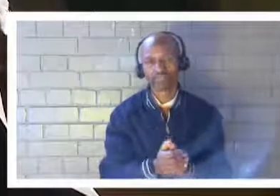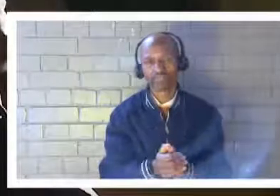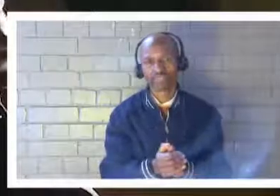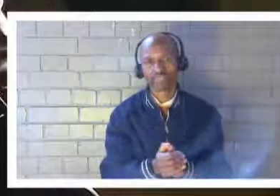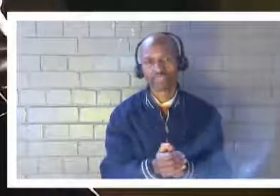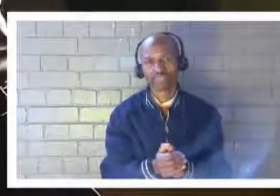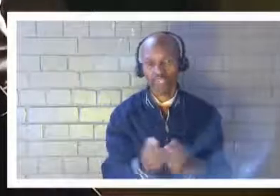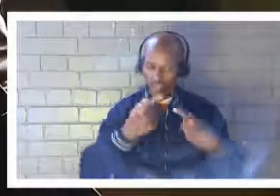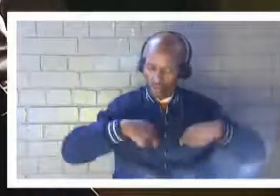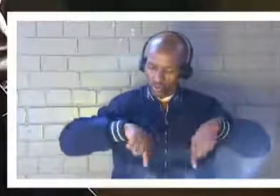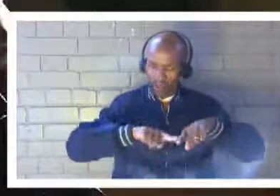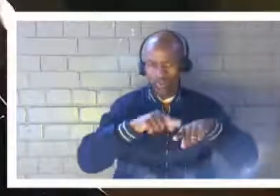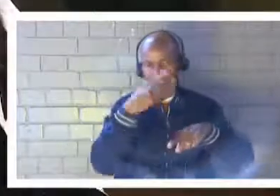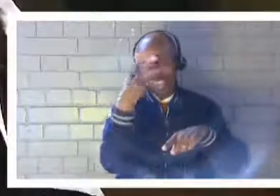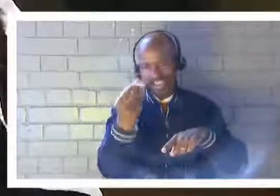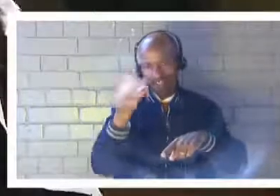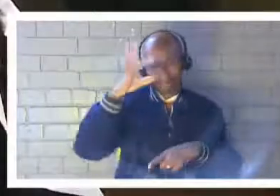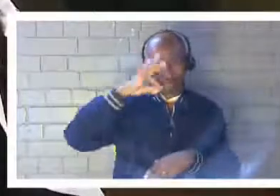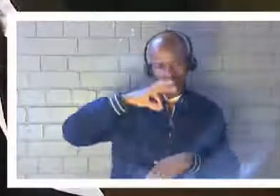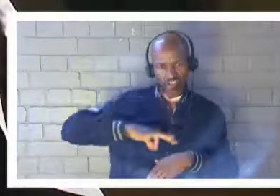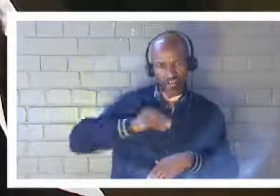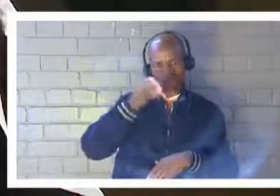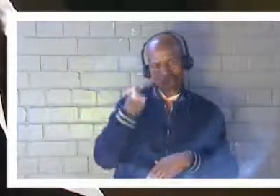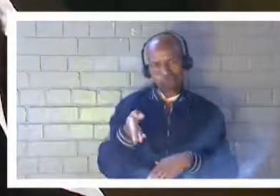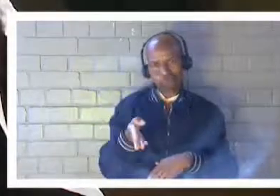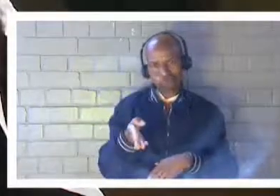do we have budget?